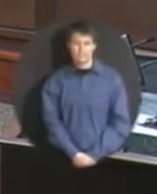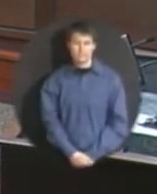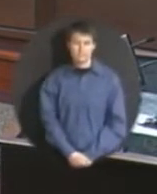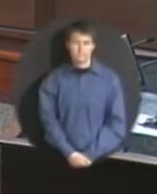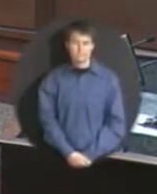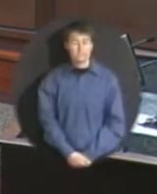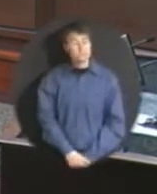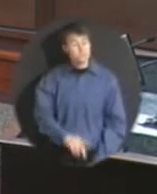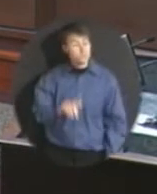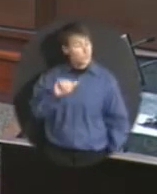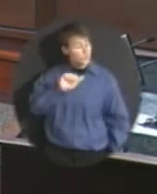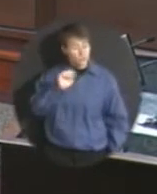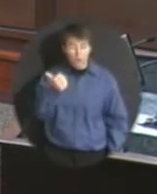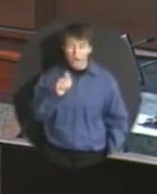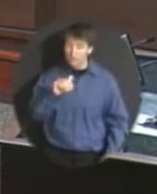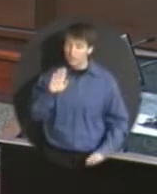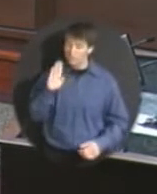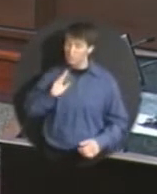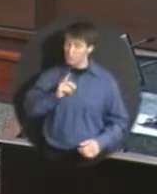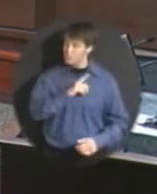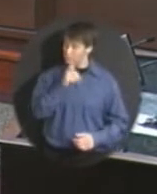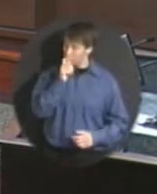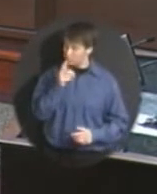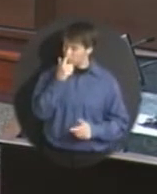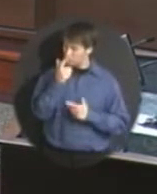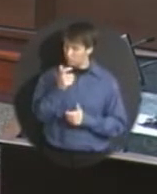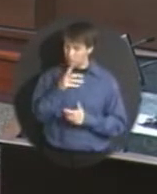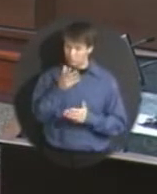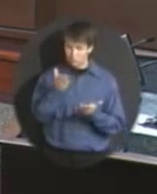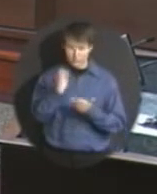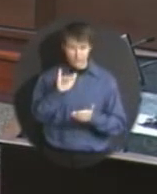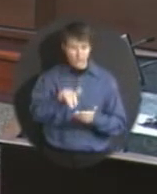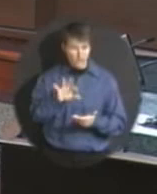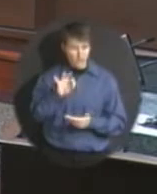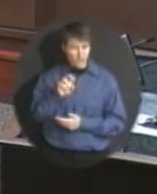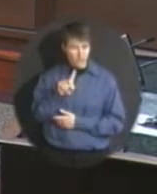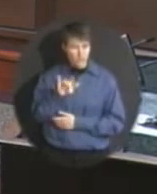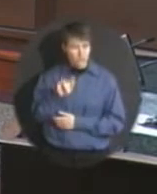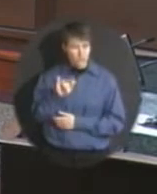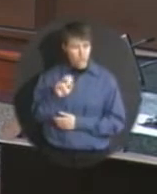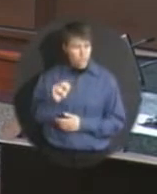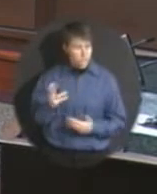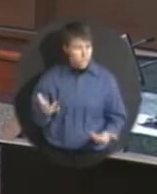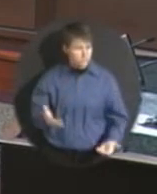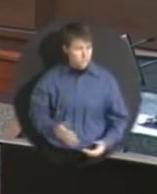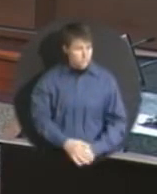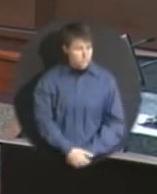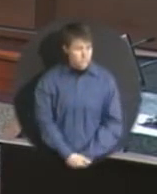Are there any other board members who are interested in serving on the foundation?